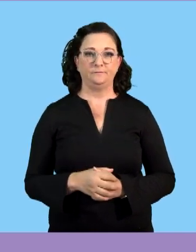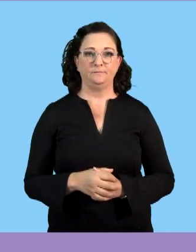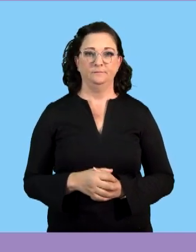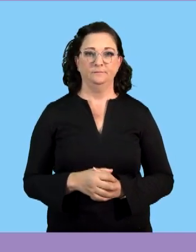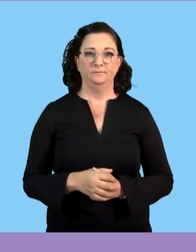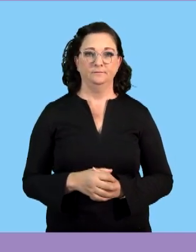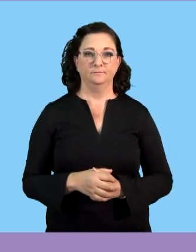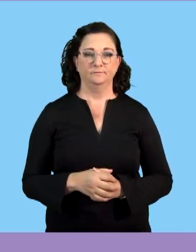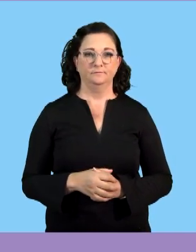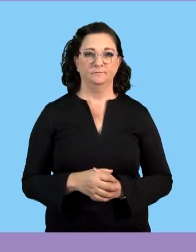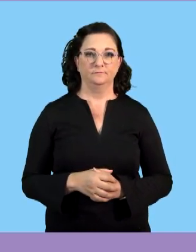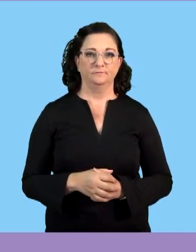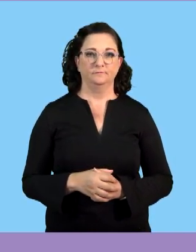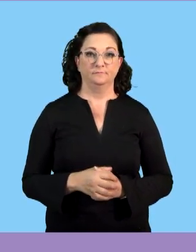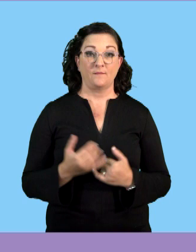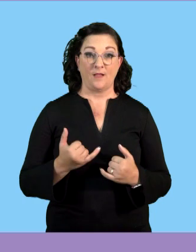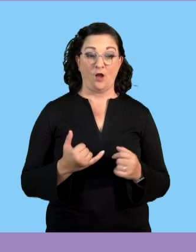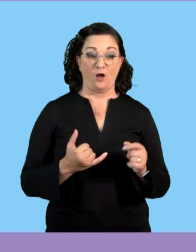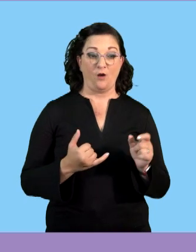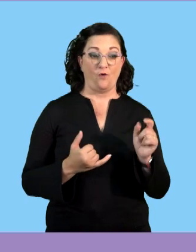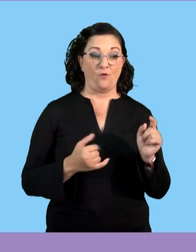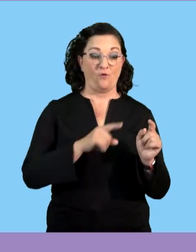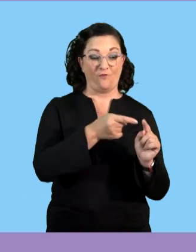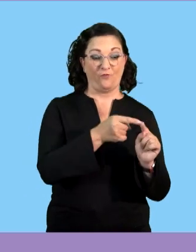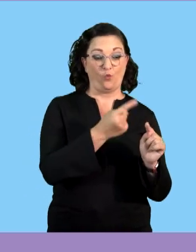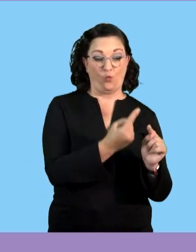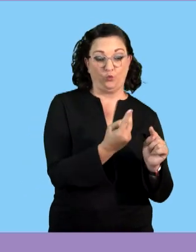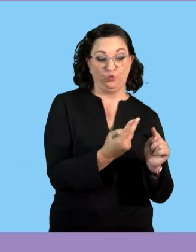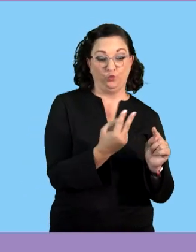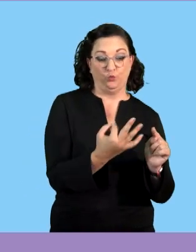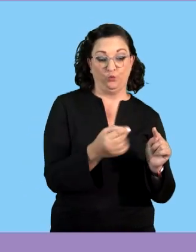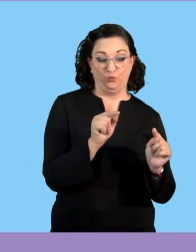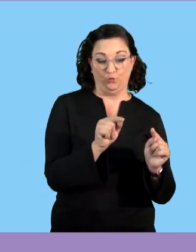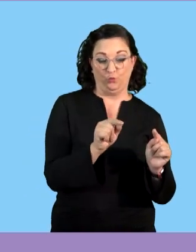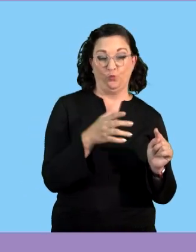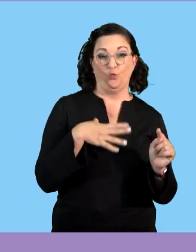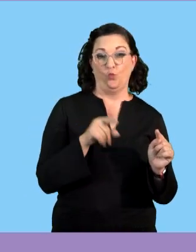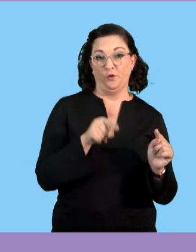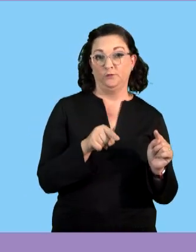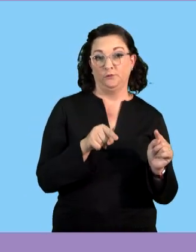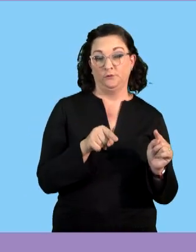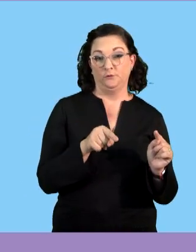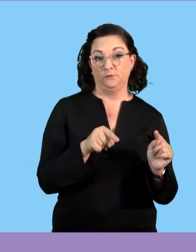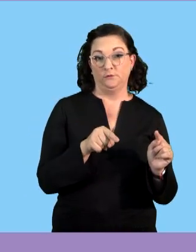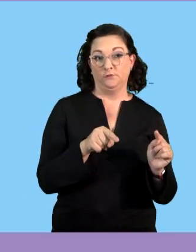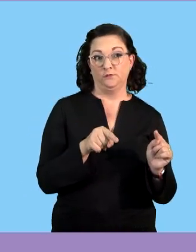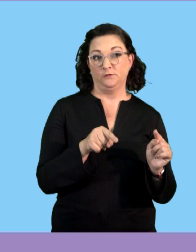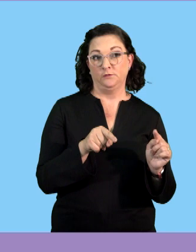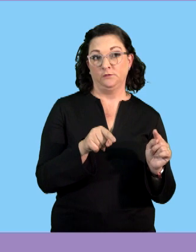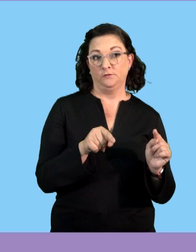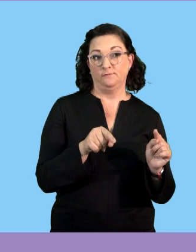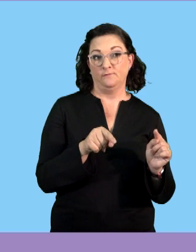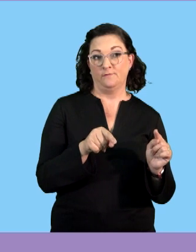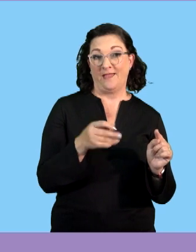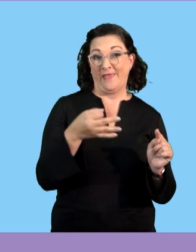9,92969. And we are rounding off to the 3rd decimal place.